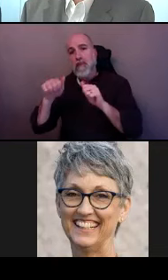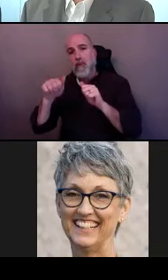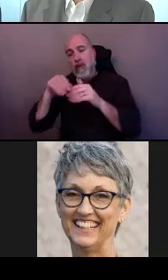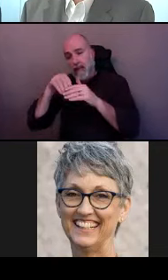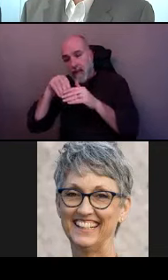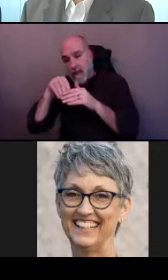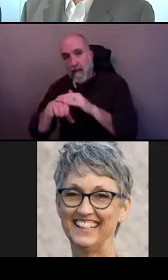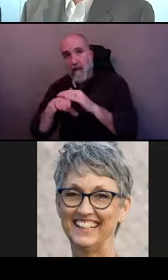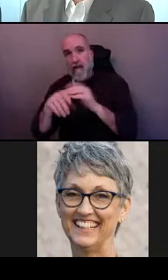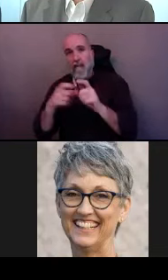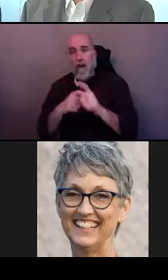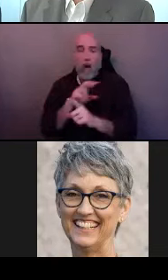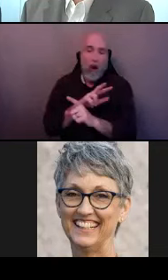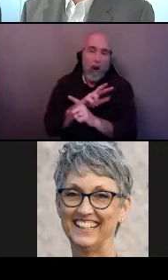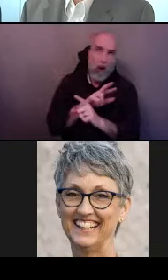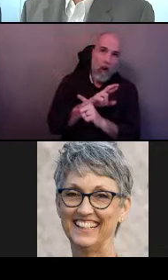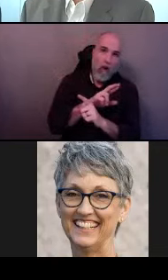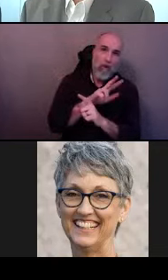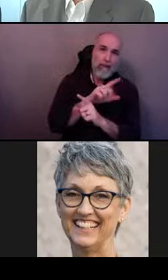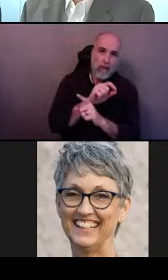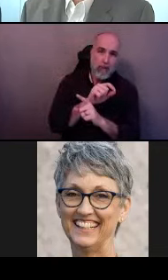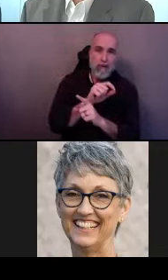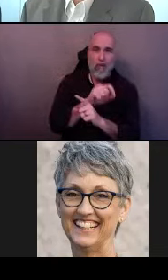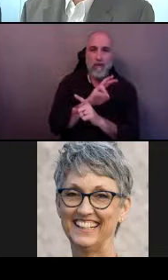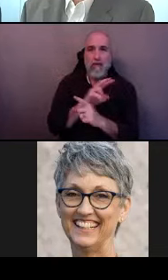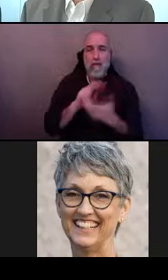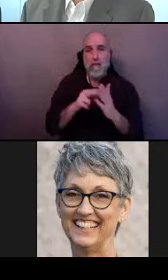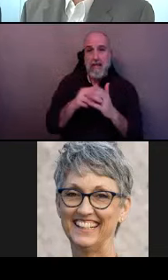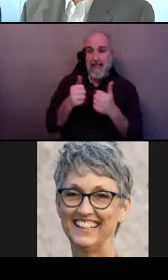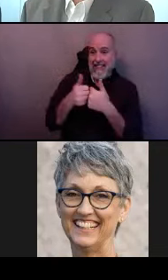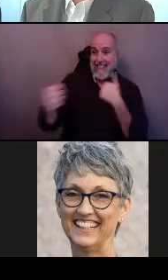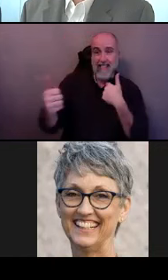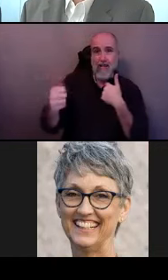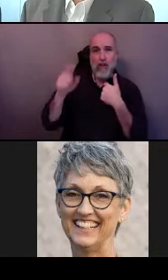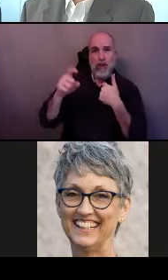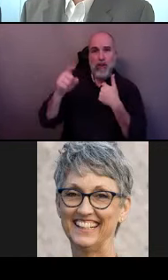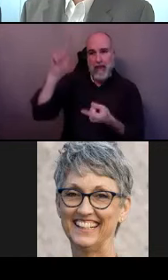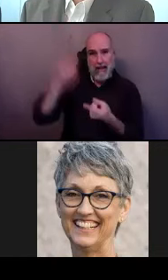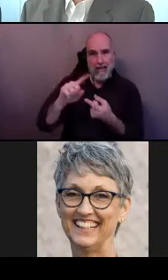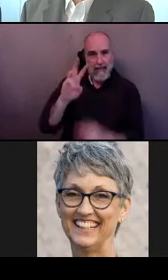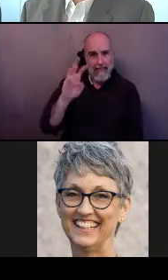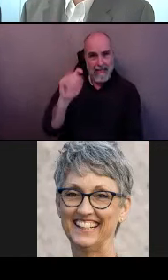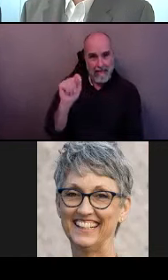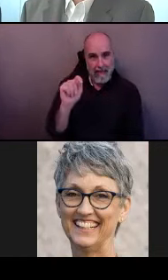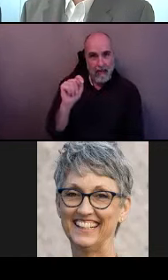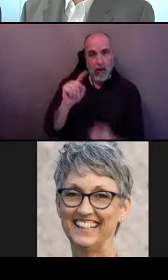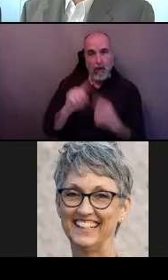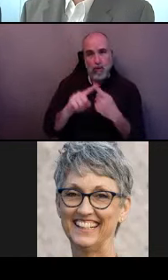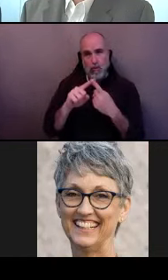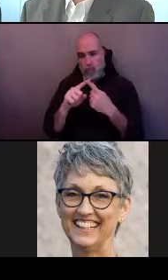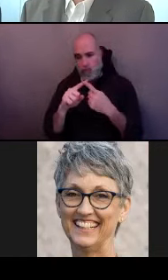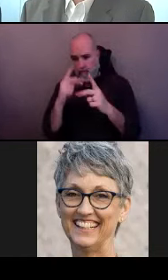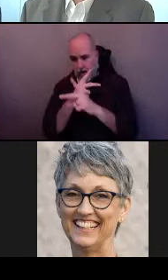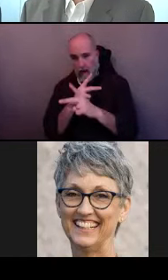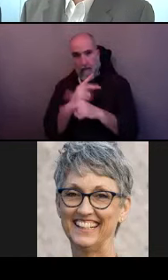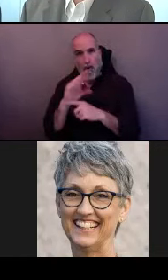in section R320.7. The horizontal distance shall be reduced by 6 feet to account for code required landings